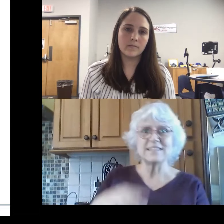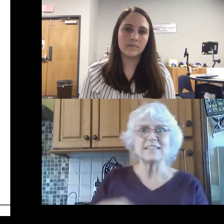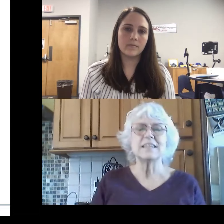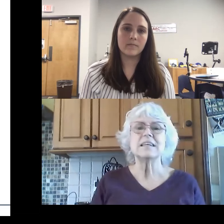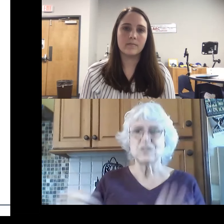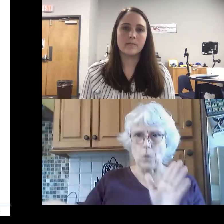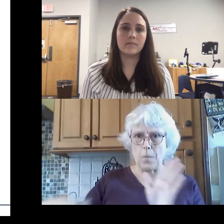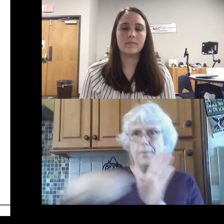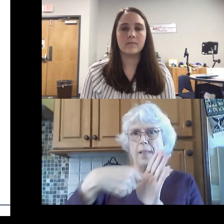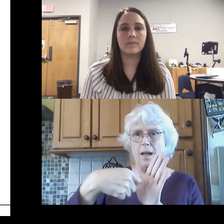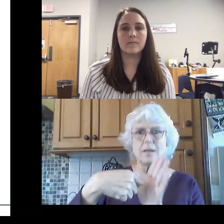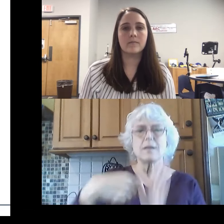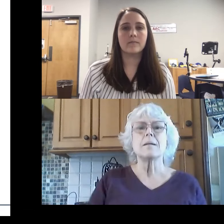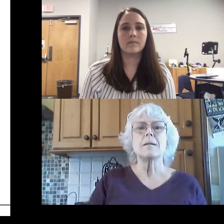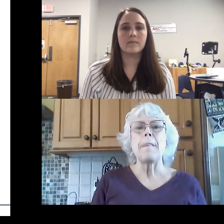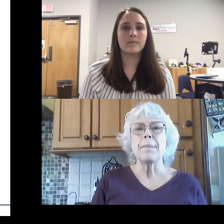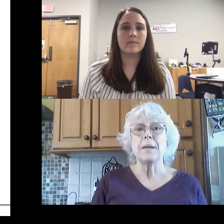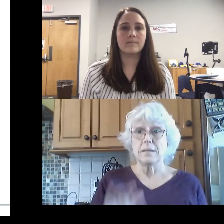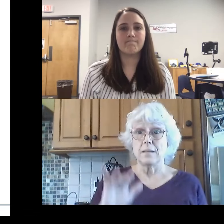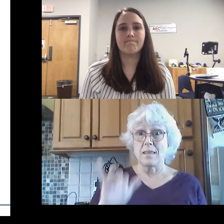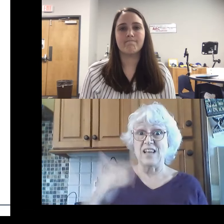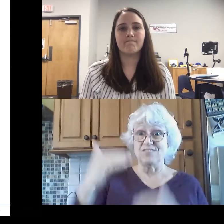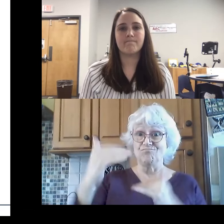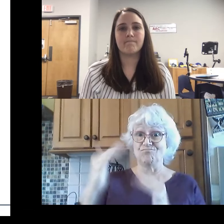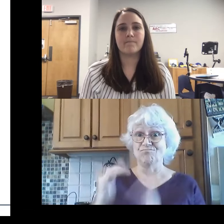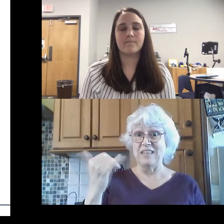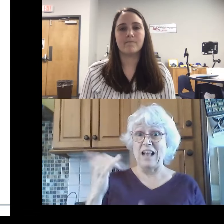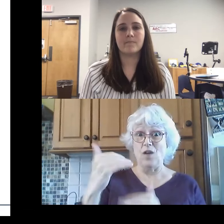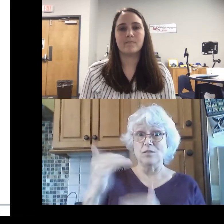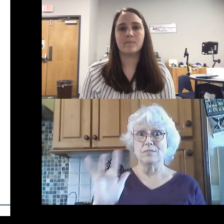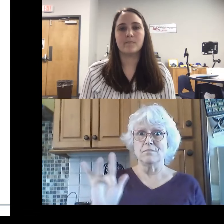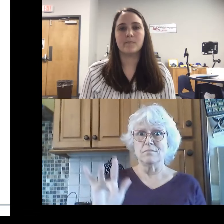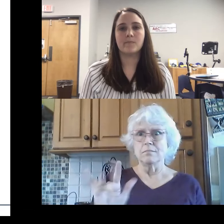here. And then when you mash the button, the plane activates.